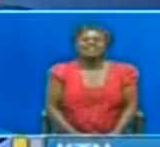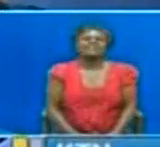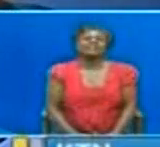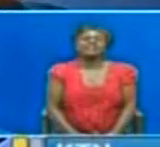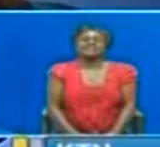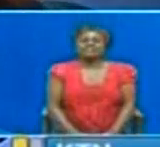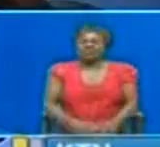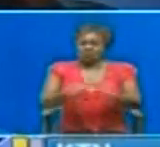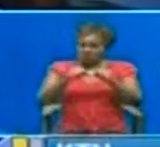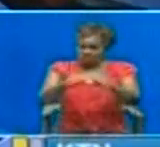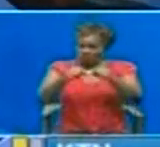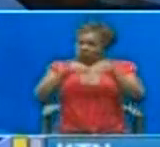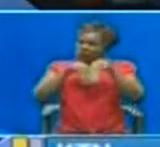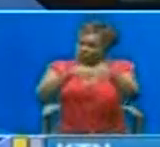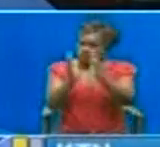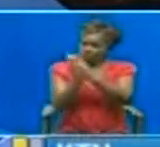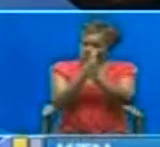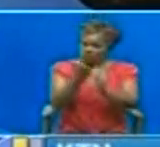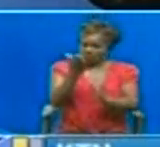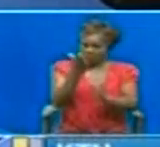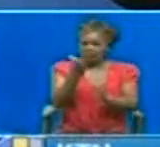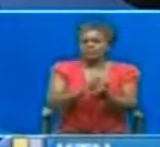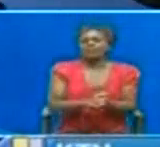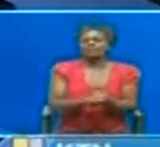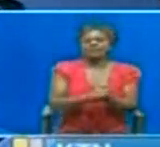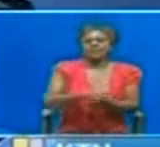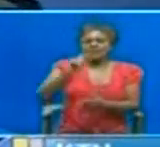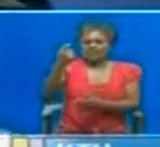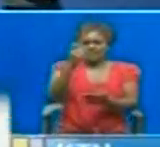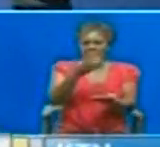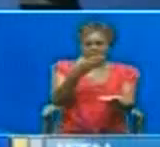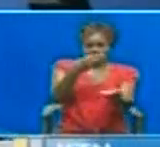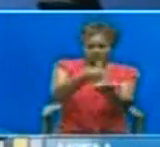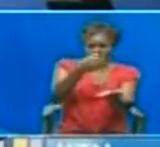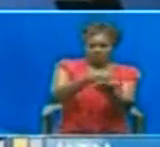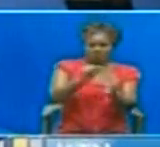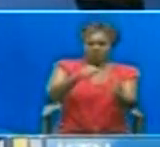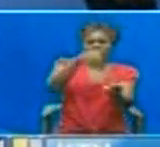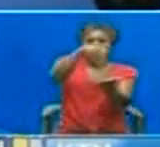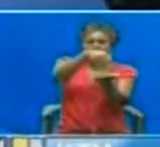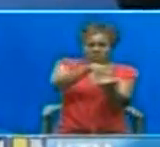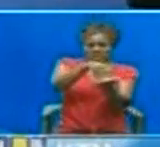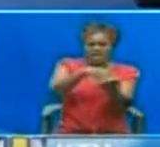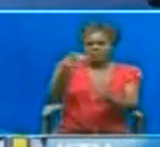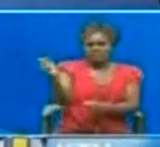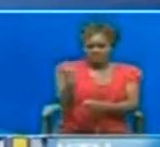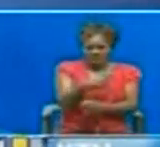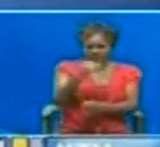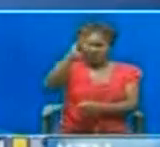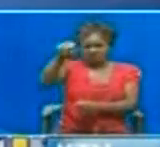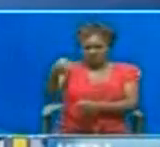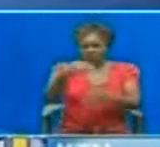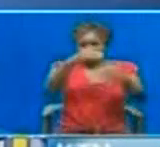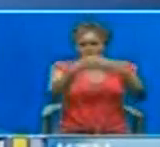well, we'll be continuing to keep an eye on that development. The Kenya shilling is expected to weaken further in the month of January as